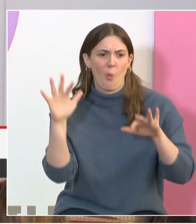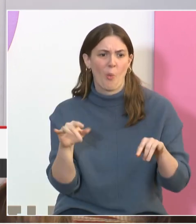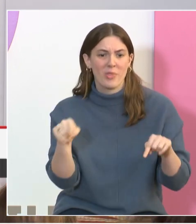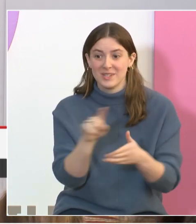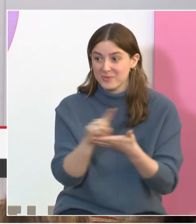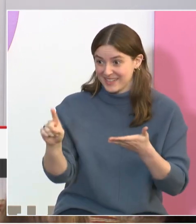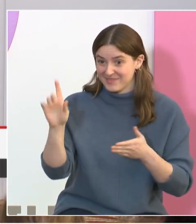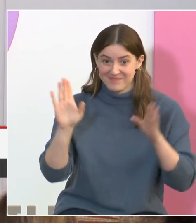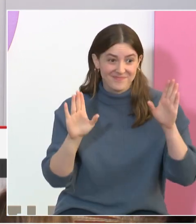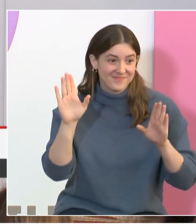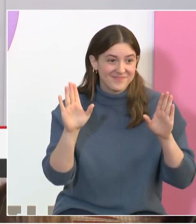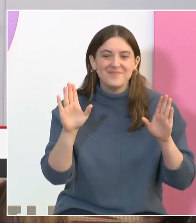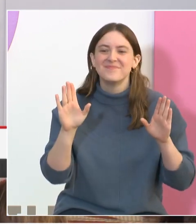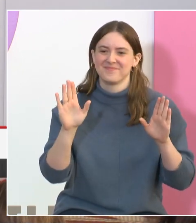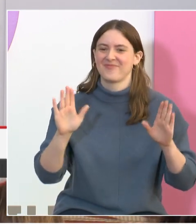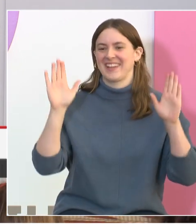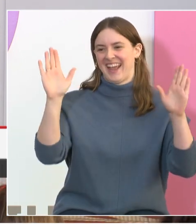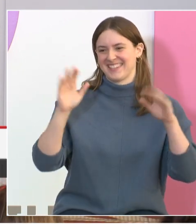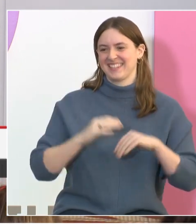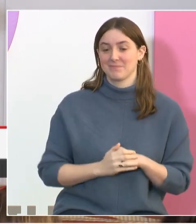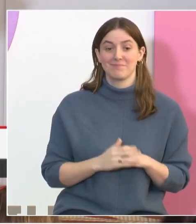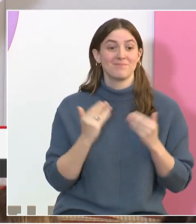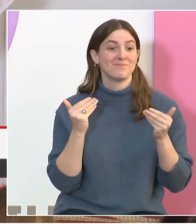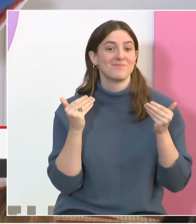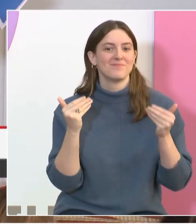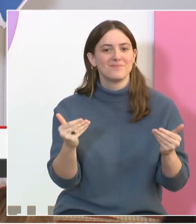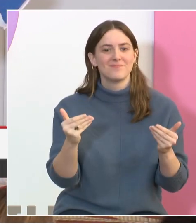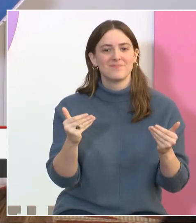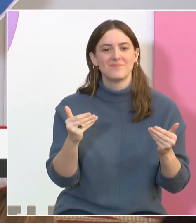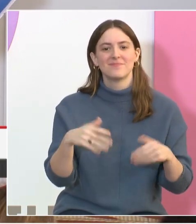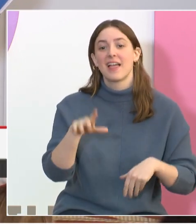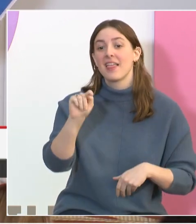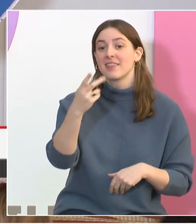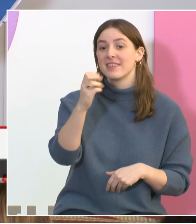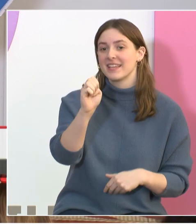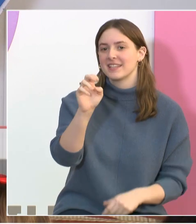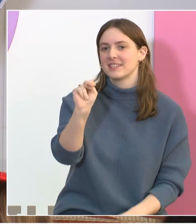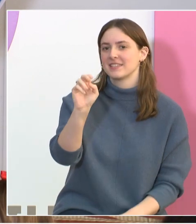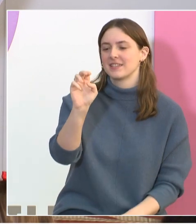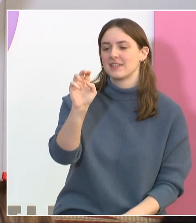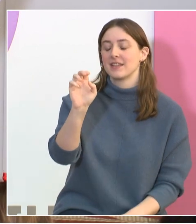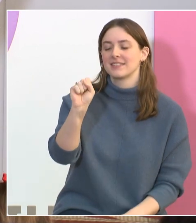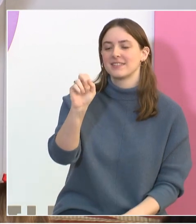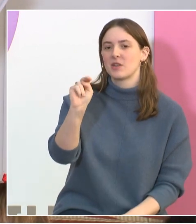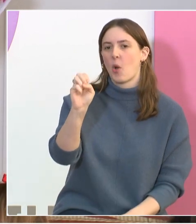Fantastic. So let's begin The Snowy Day.